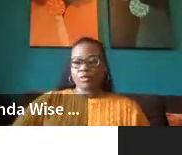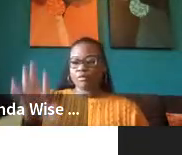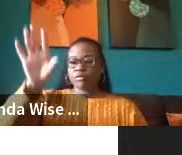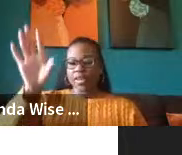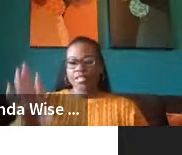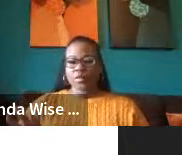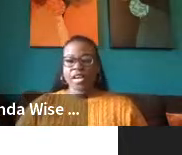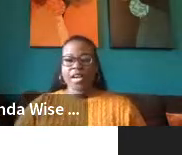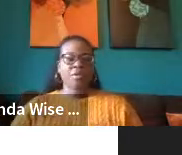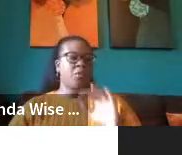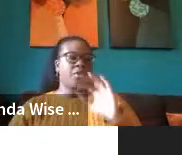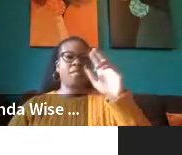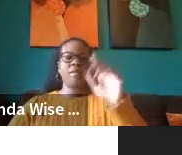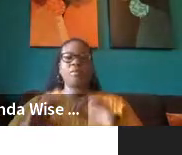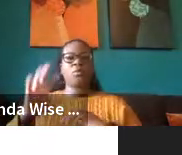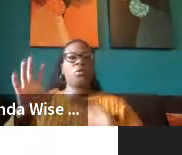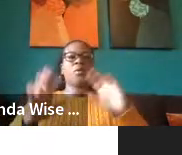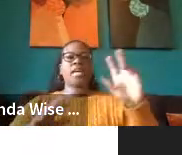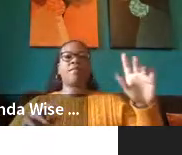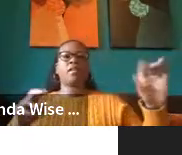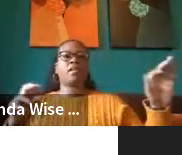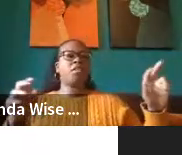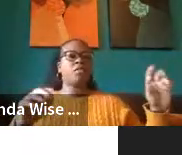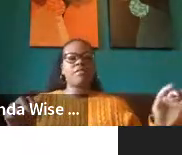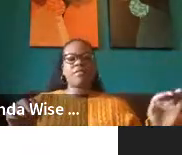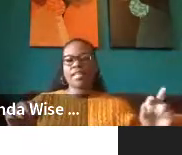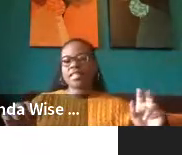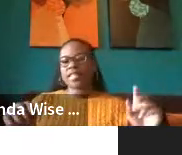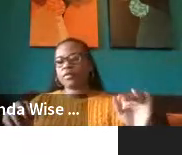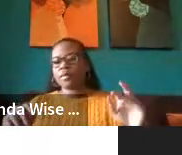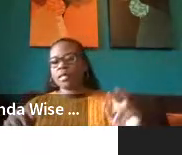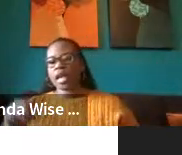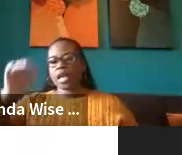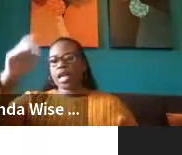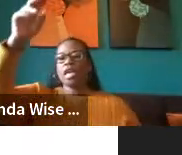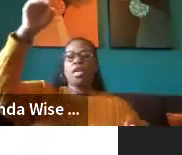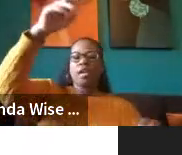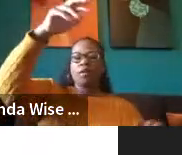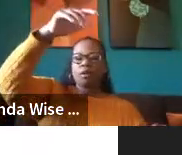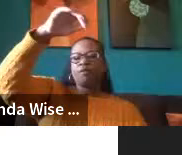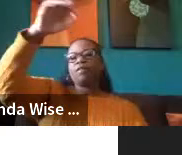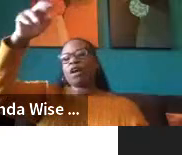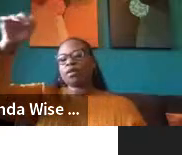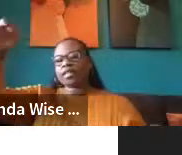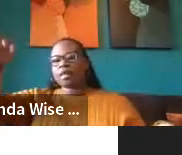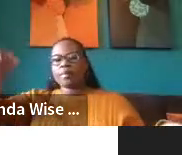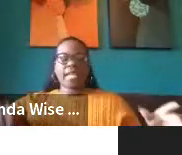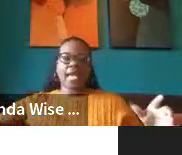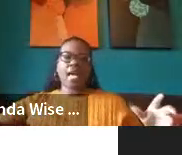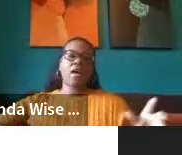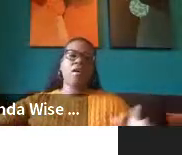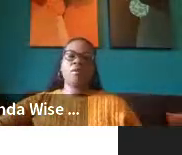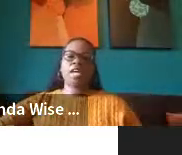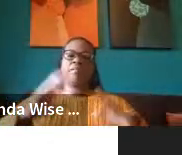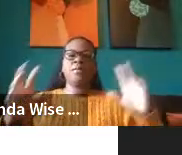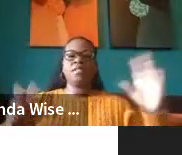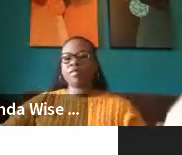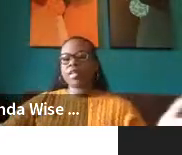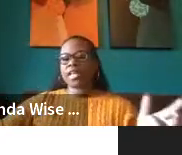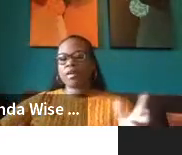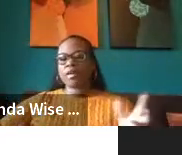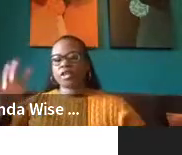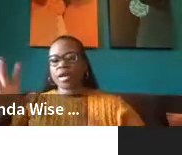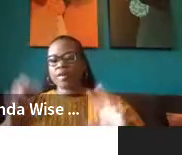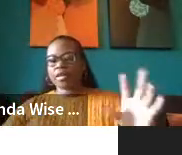your little friends or whatever, you would see people who would have all of these graphics and it would be like, I don't know, flowers coming down, would have